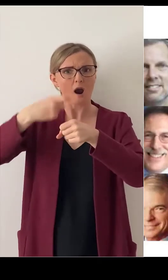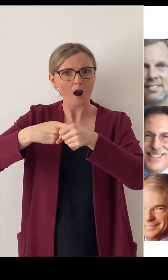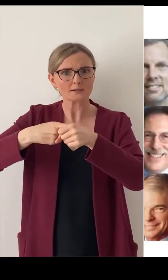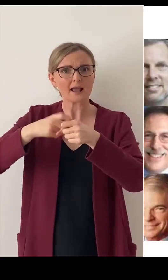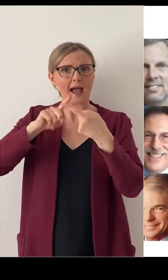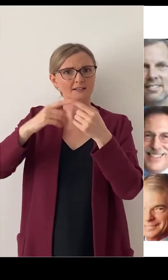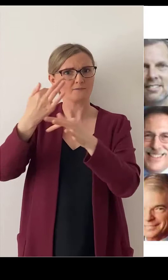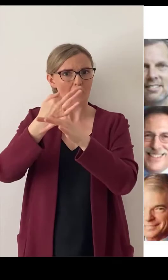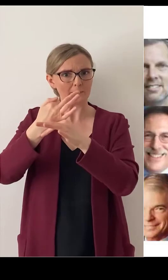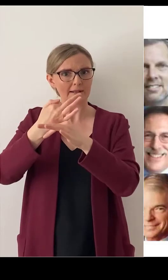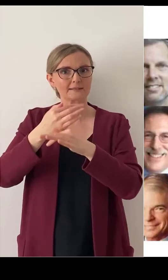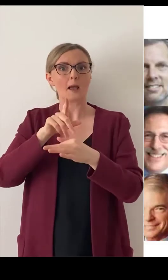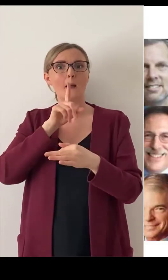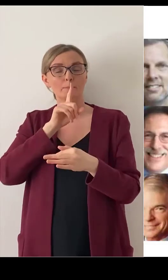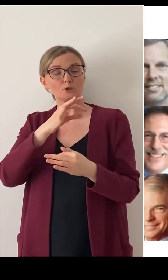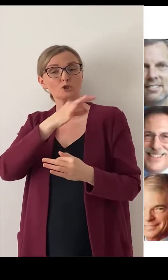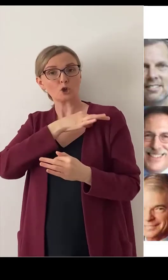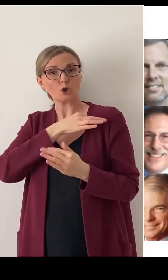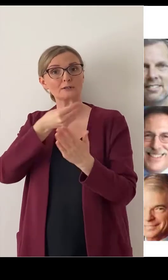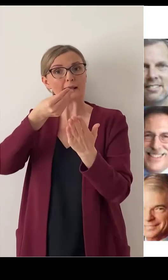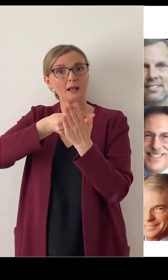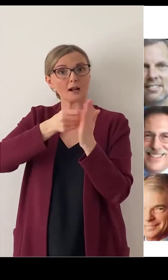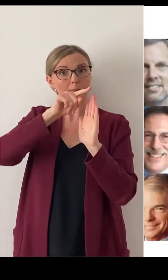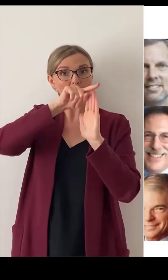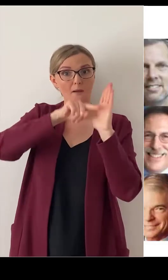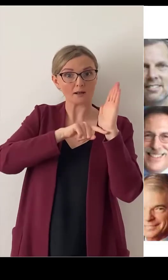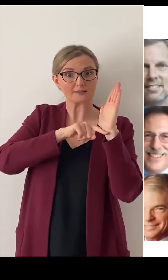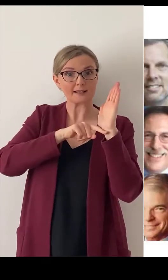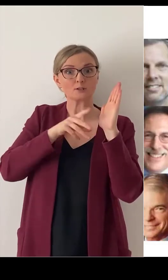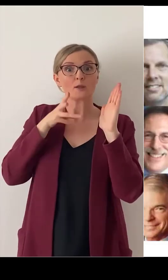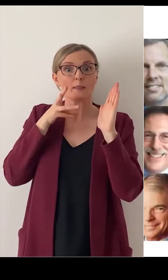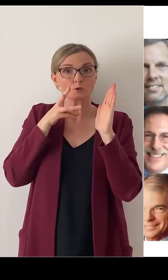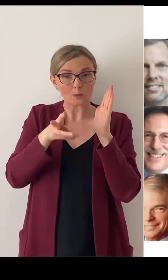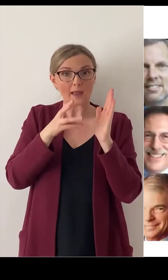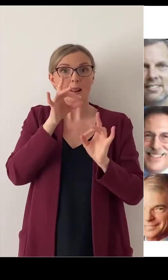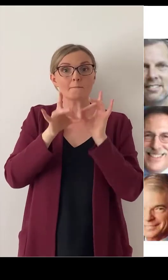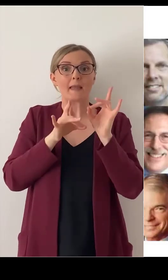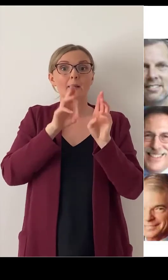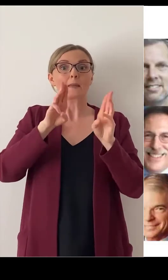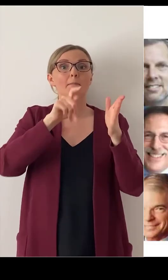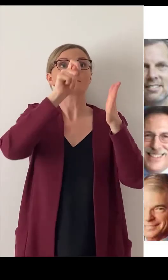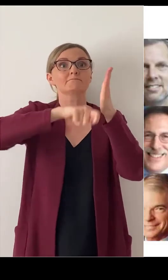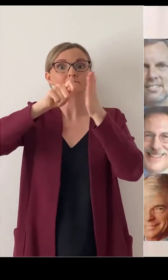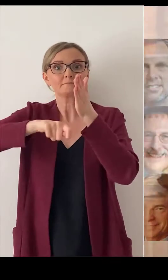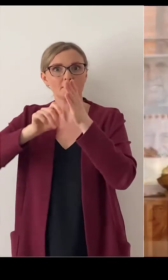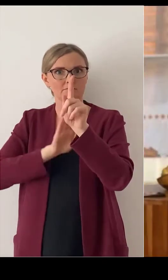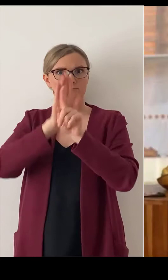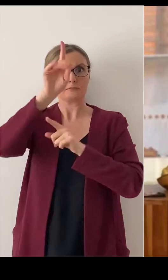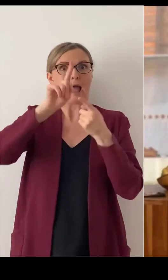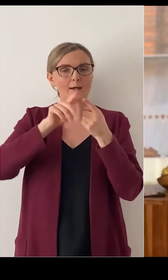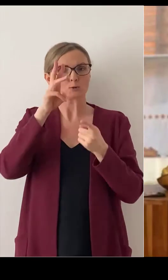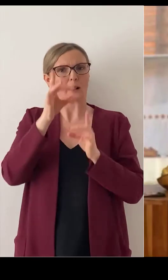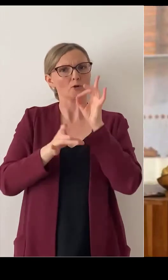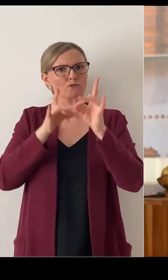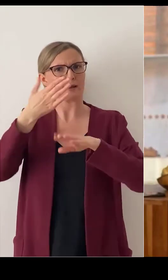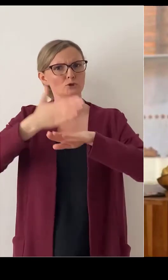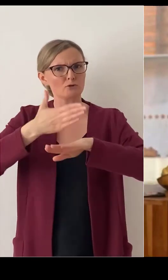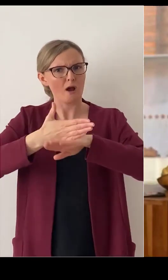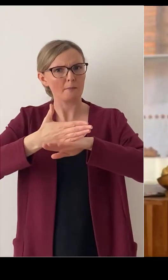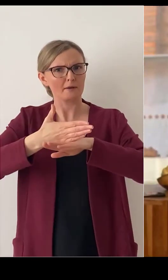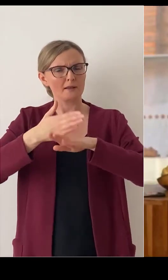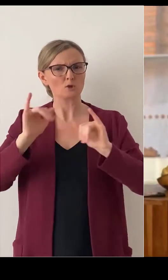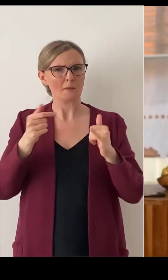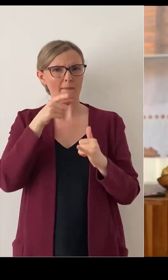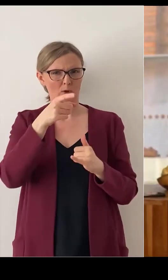policy that will spur consumer demand and create jobs. And you're going to say, wait,